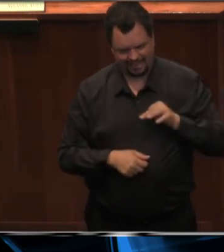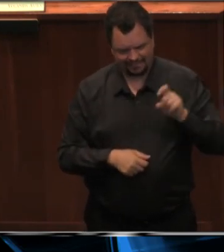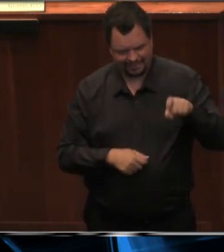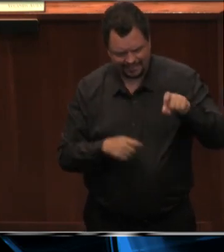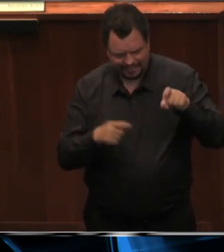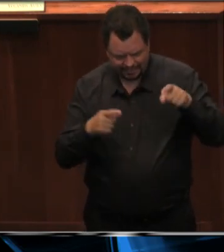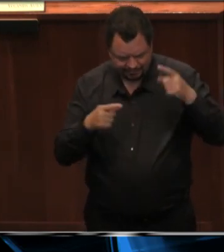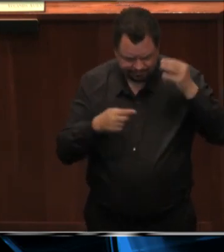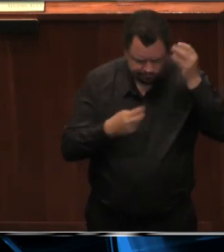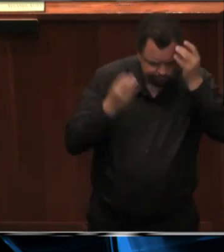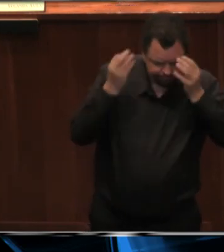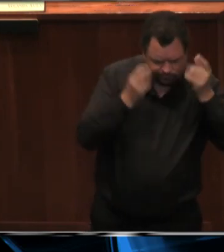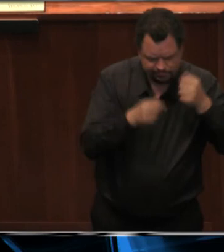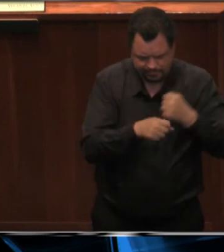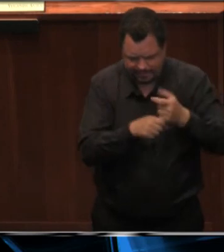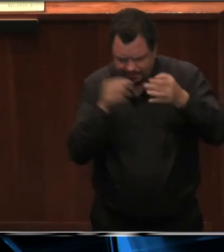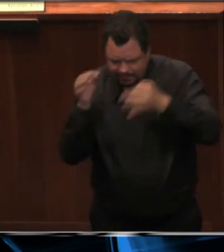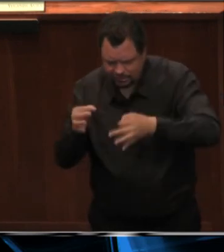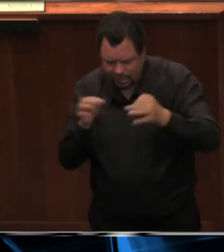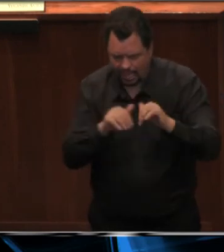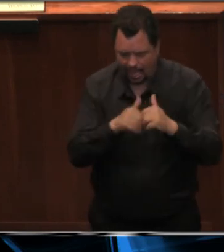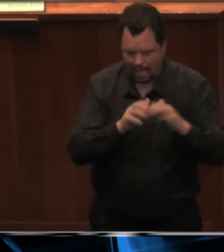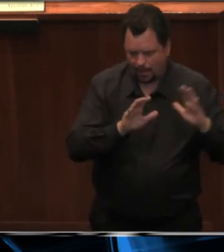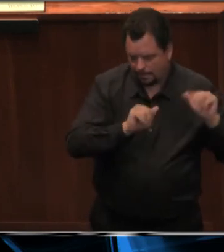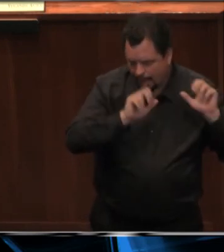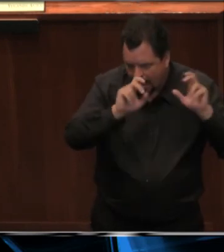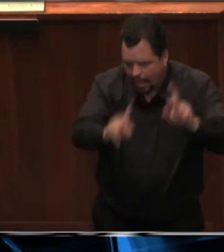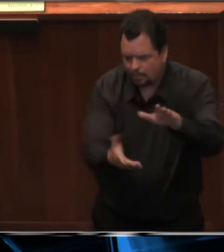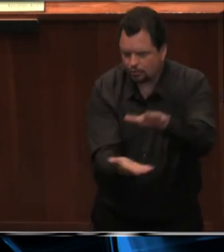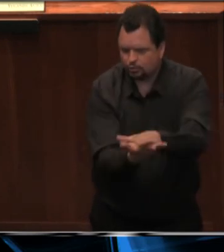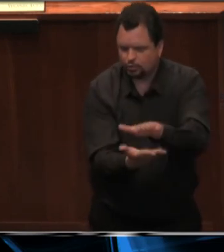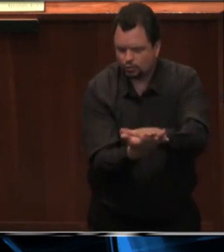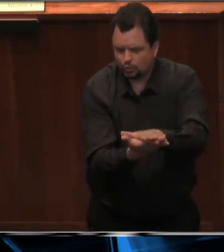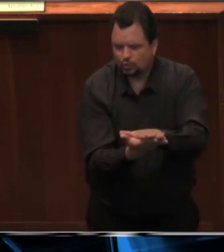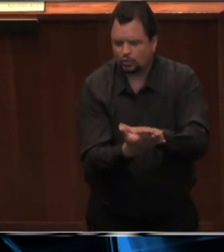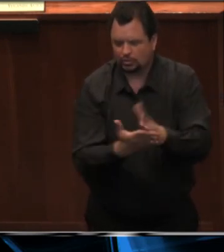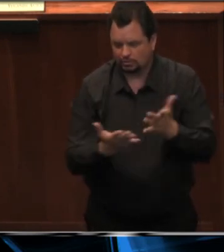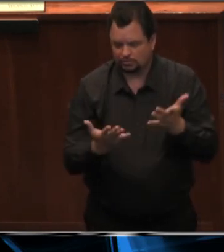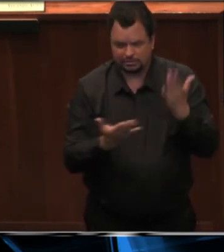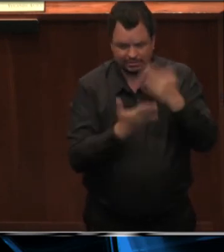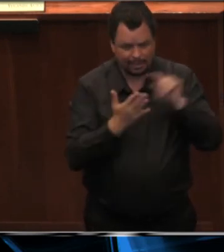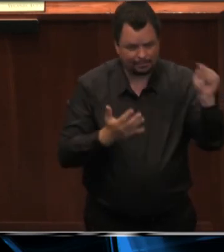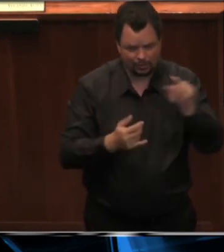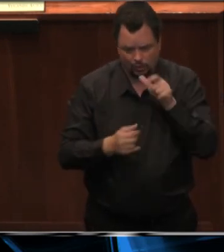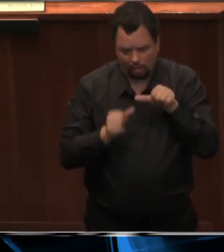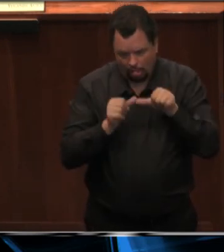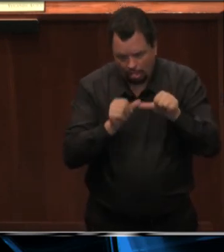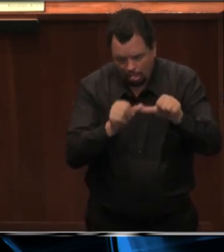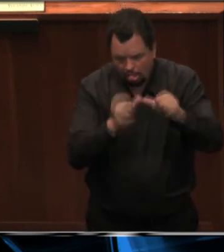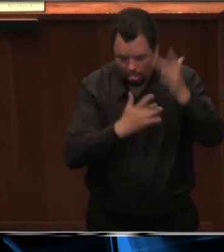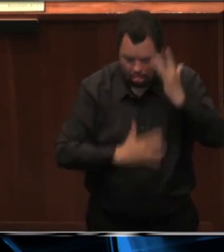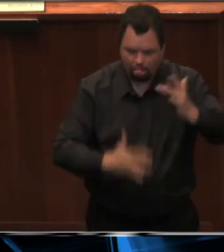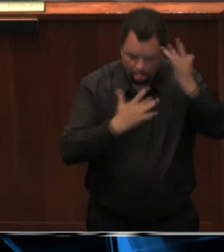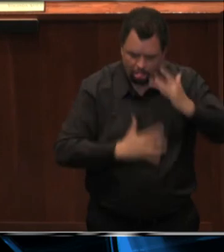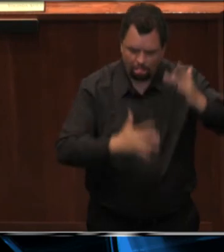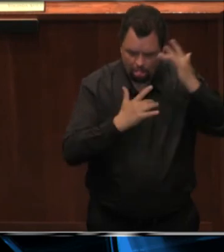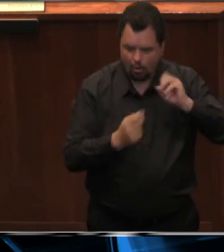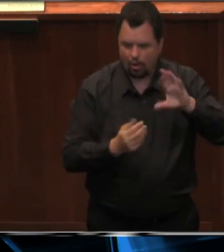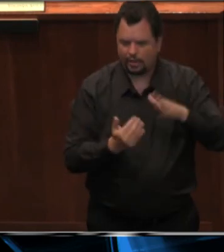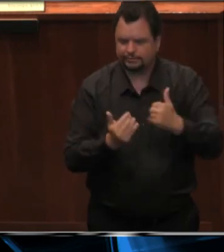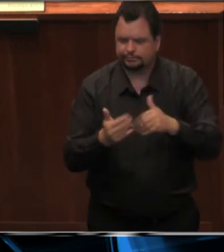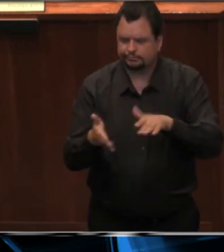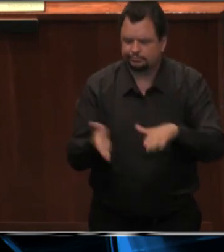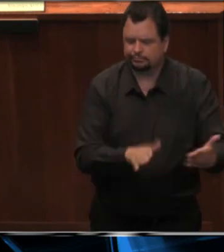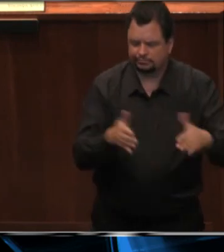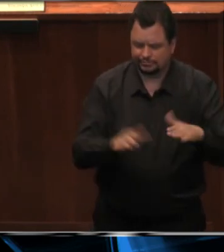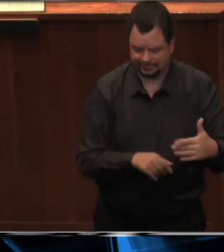plan. There, I've said it, chronic illness and death. I have been a crisis responder for student and staff deaths for almost 30